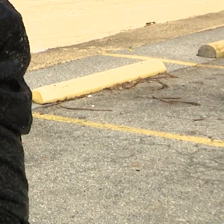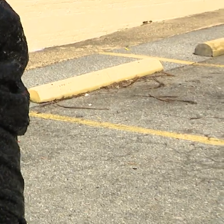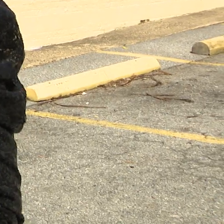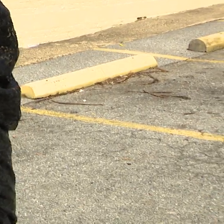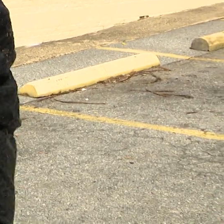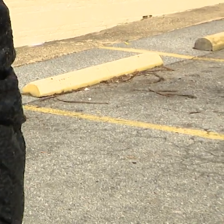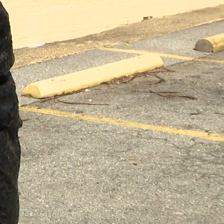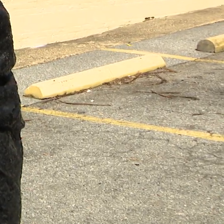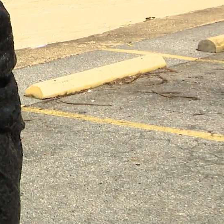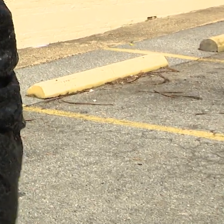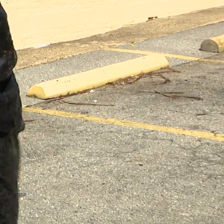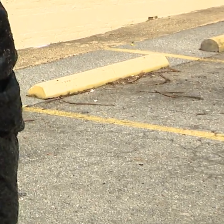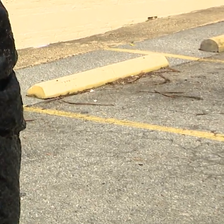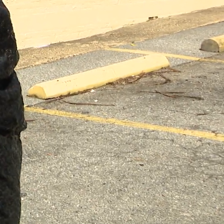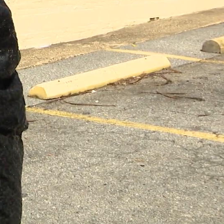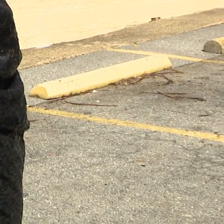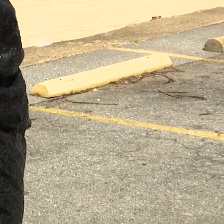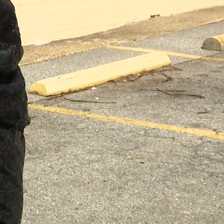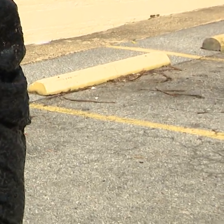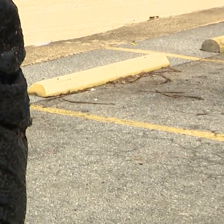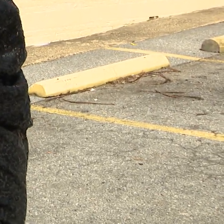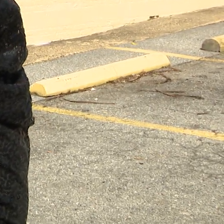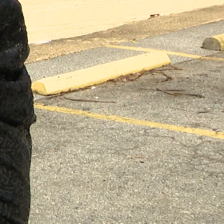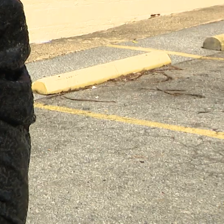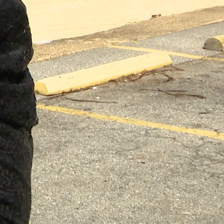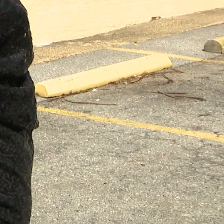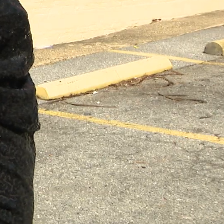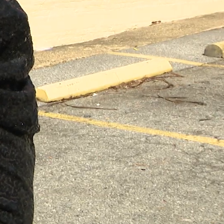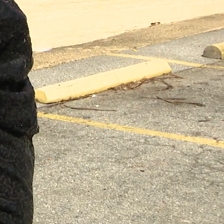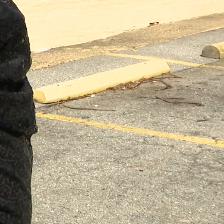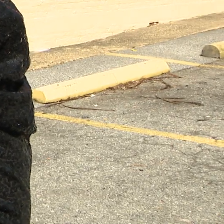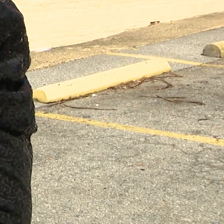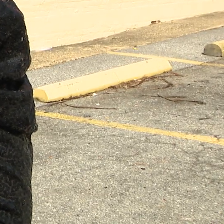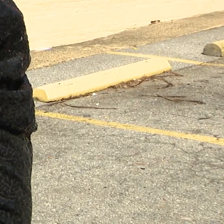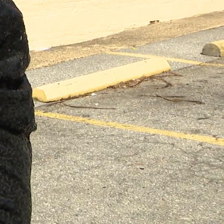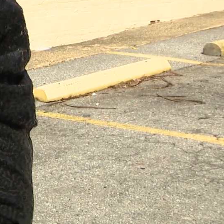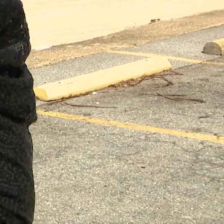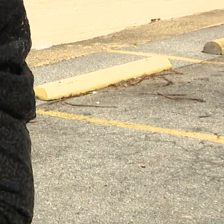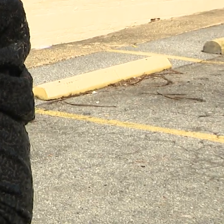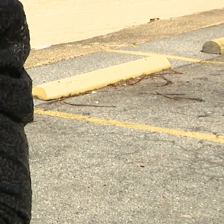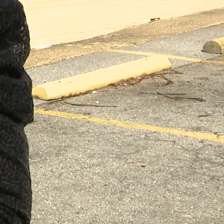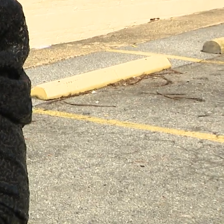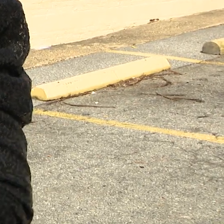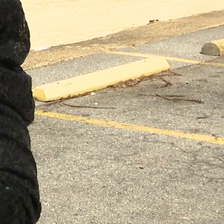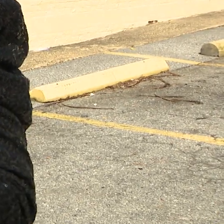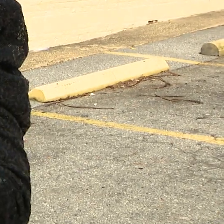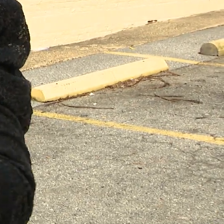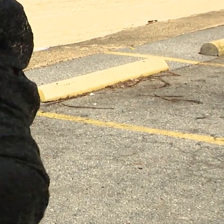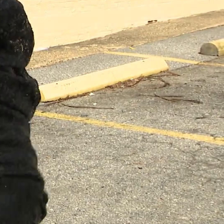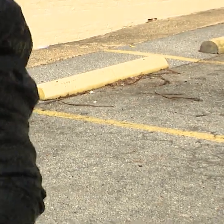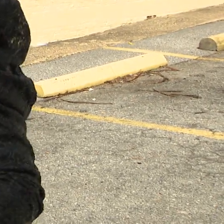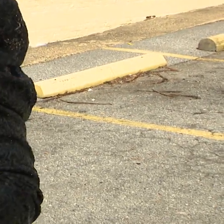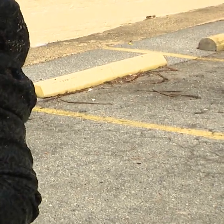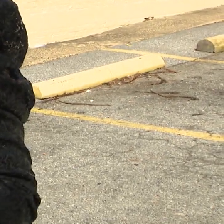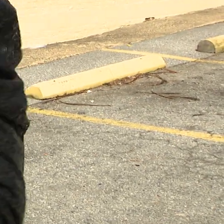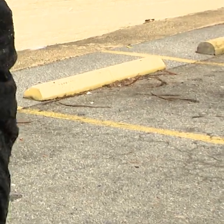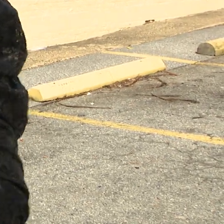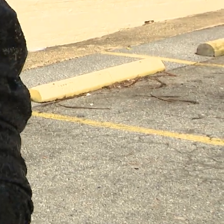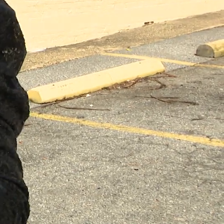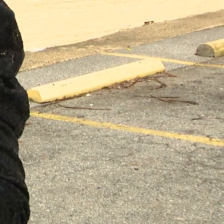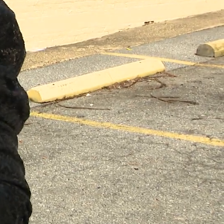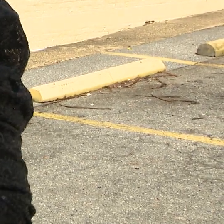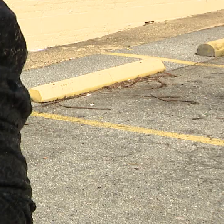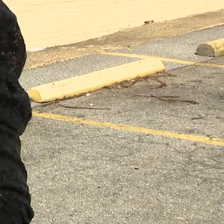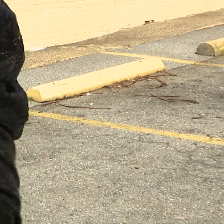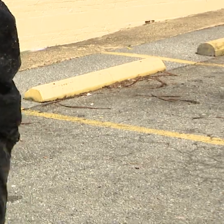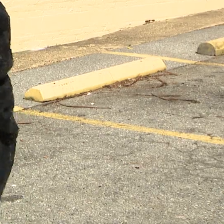opportunity, and we are going to do a press conference at your property Monday morning, 11 a.m. And the tears just